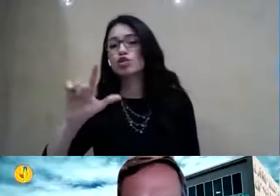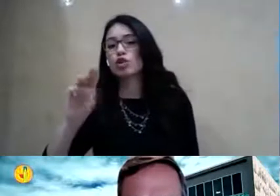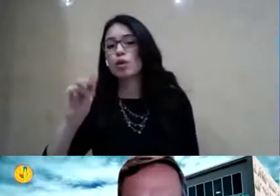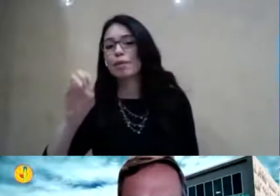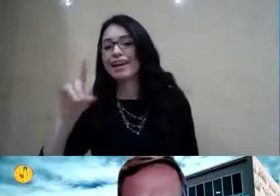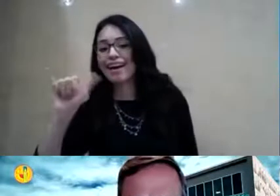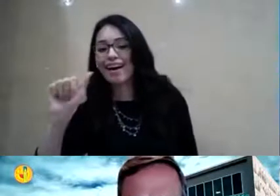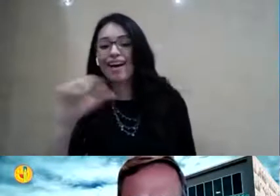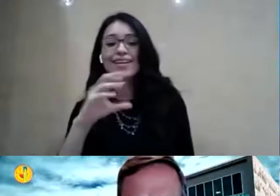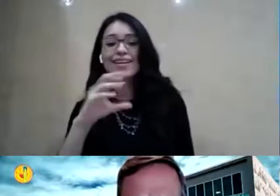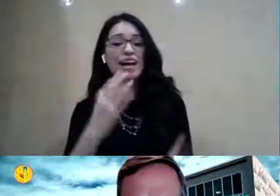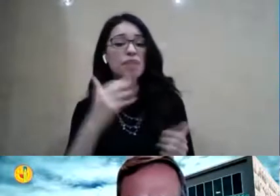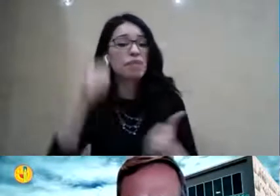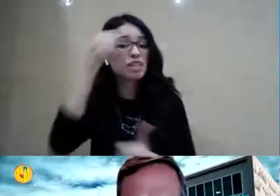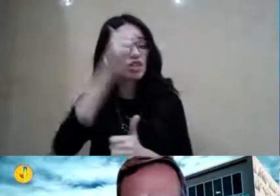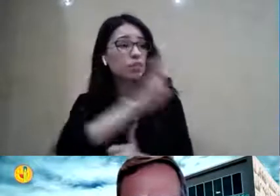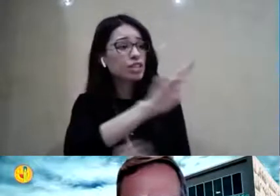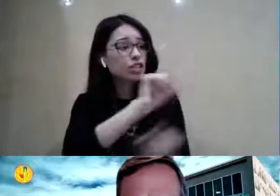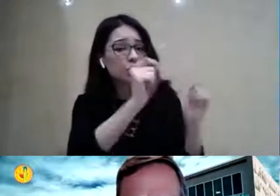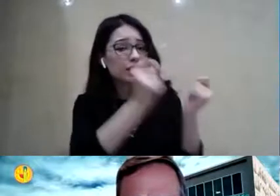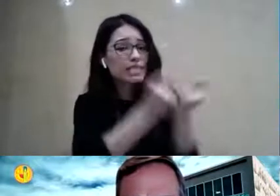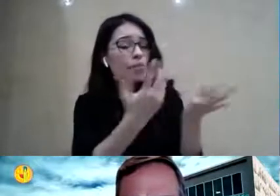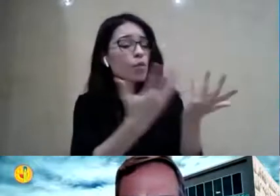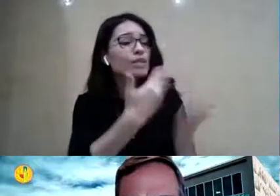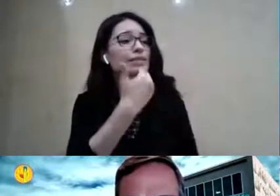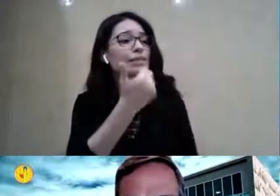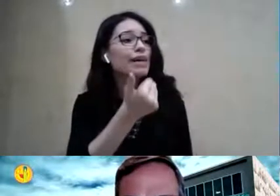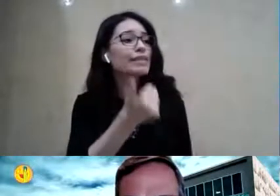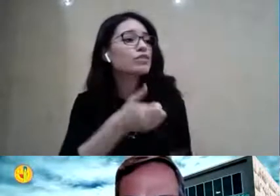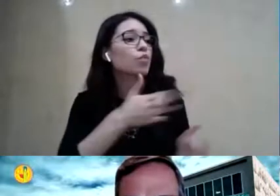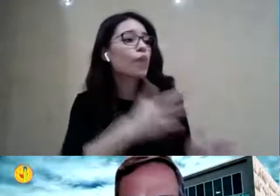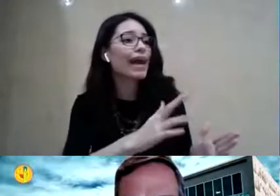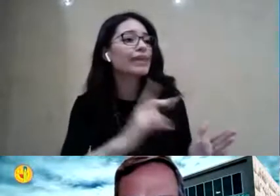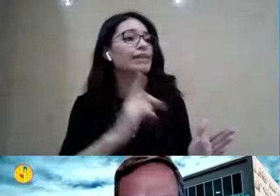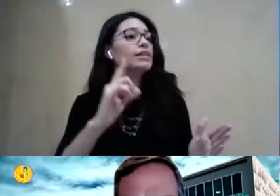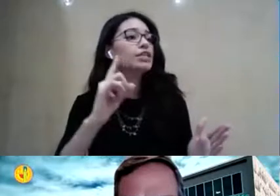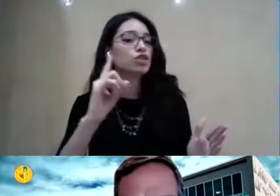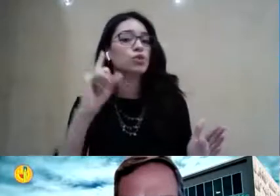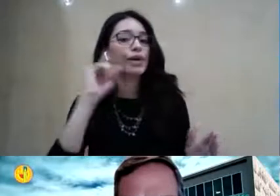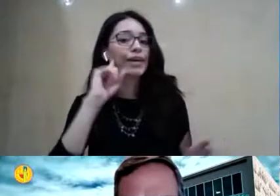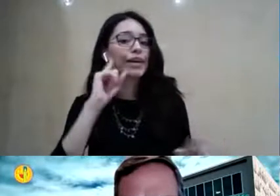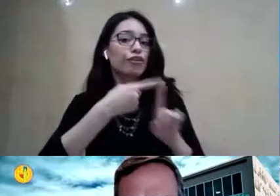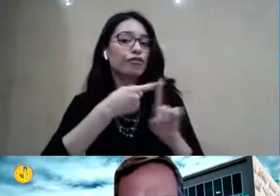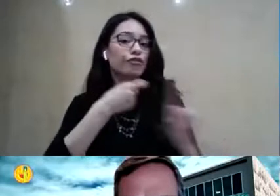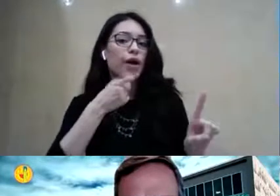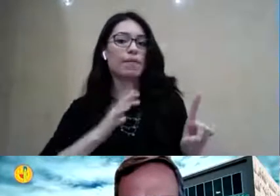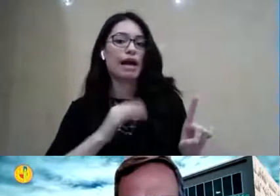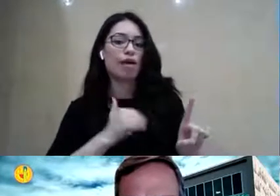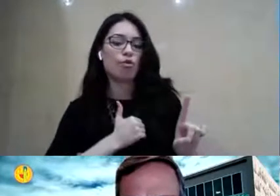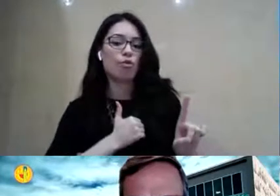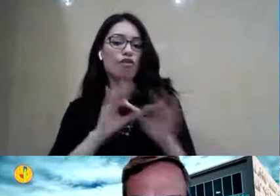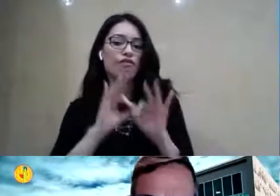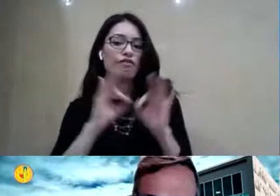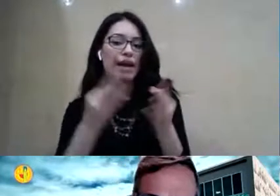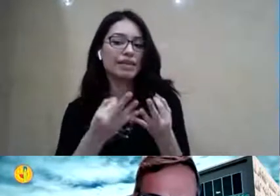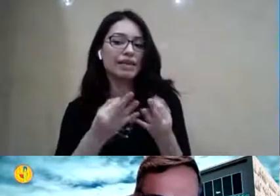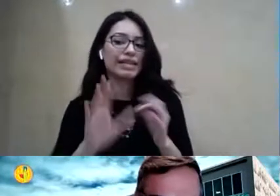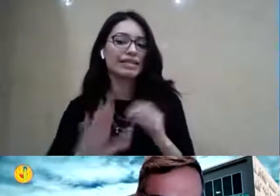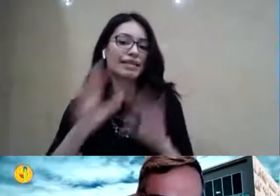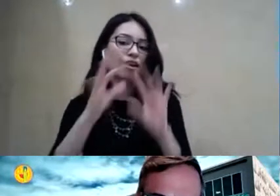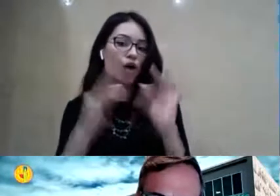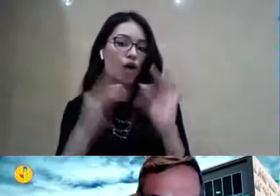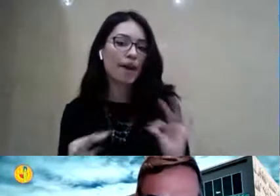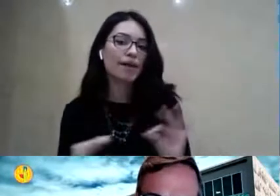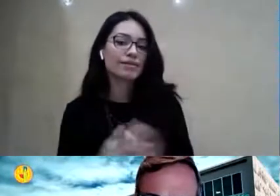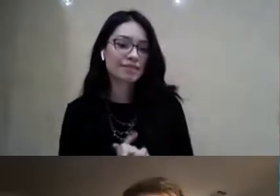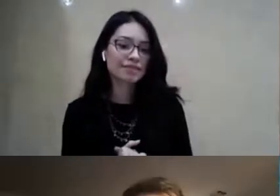team, what's the best way to hear from families in an ongoing way as we reopen our campuses? Sure. David